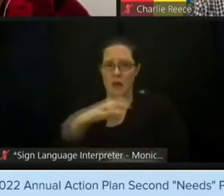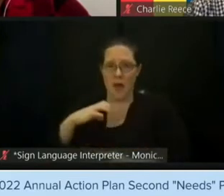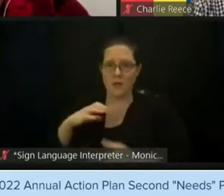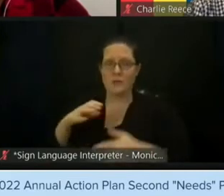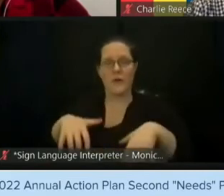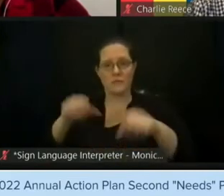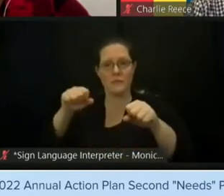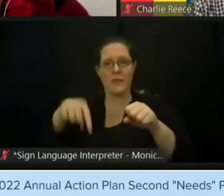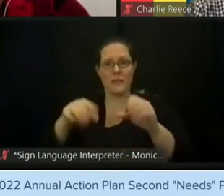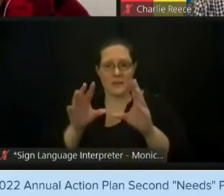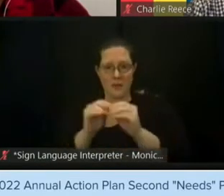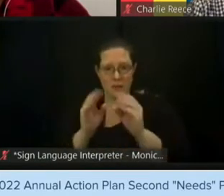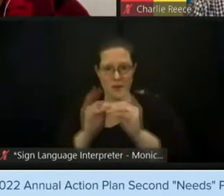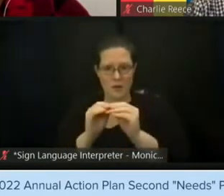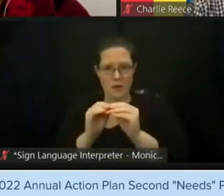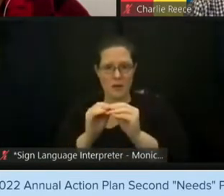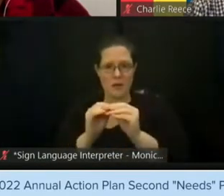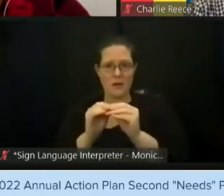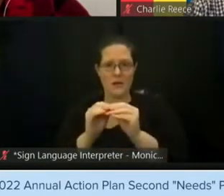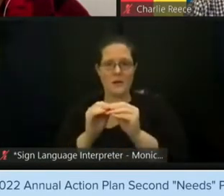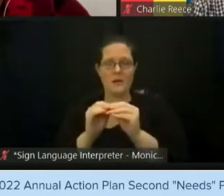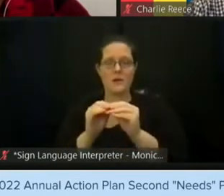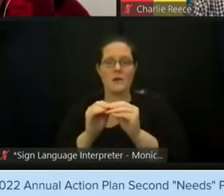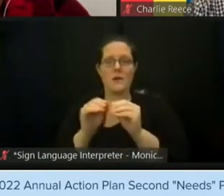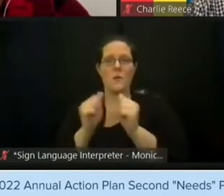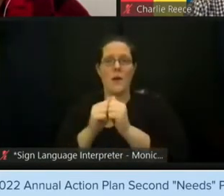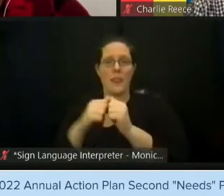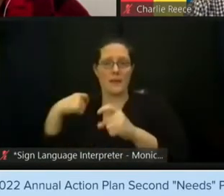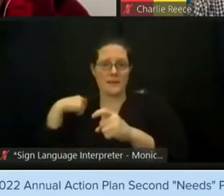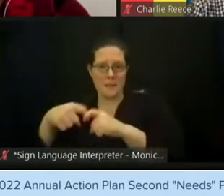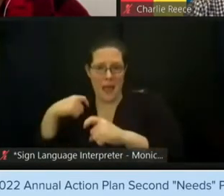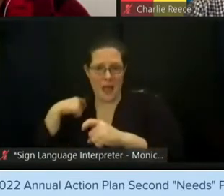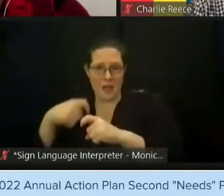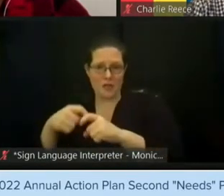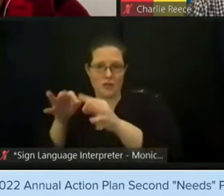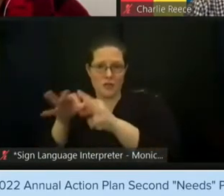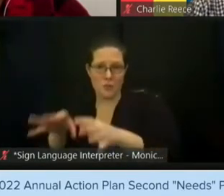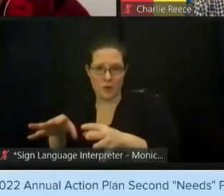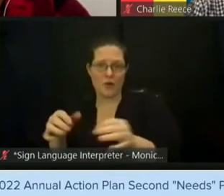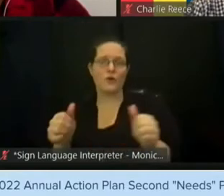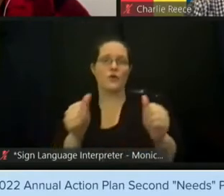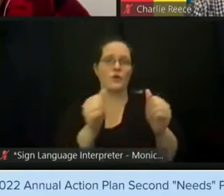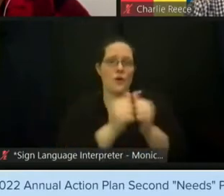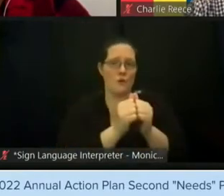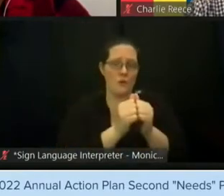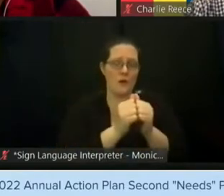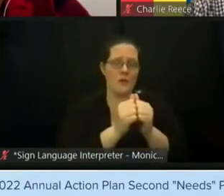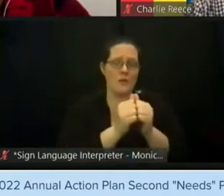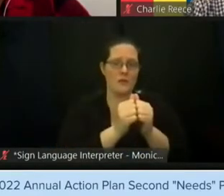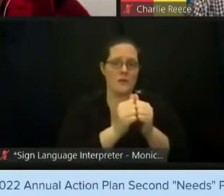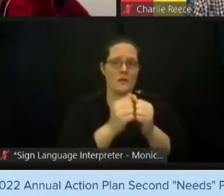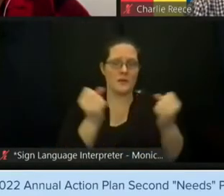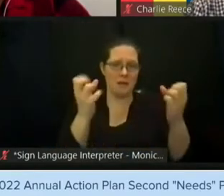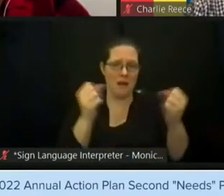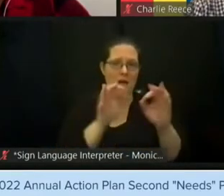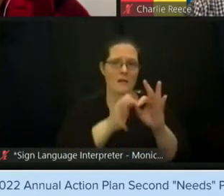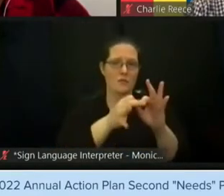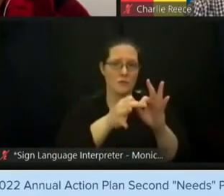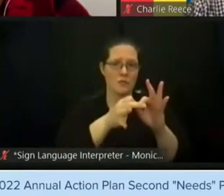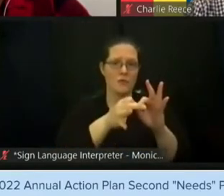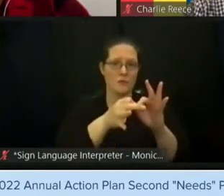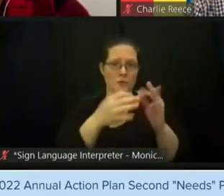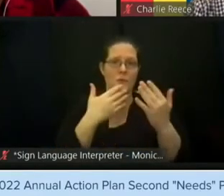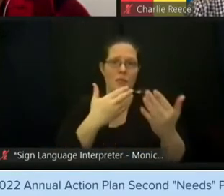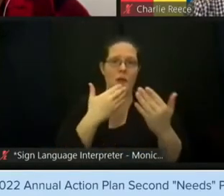this hearing with a Spanish language translator and with a sign language